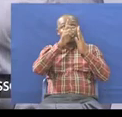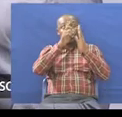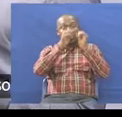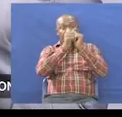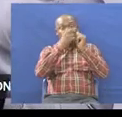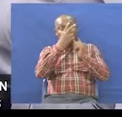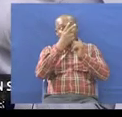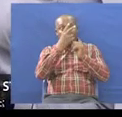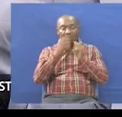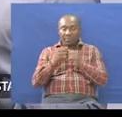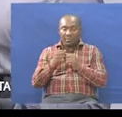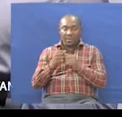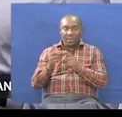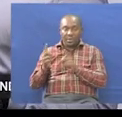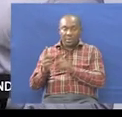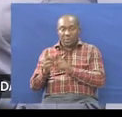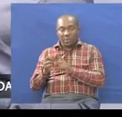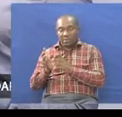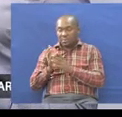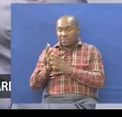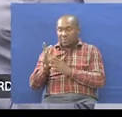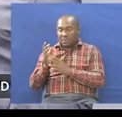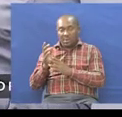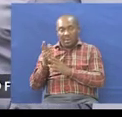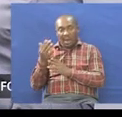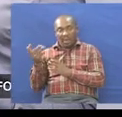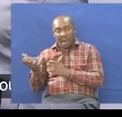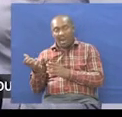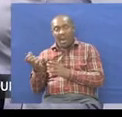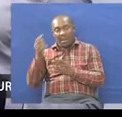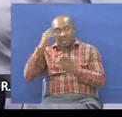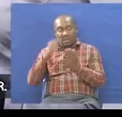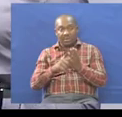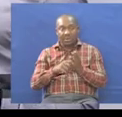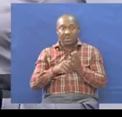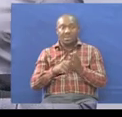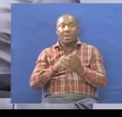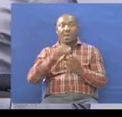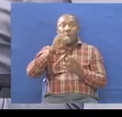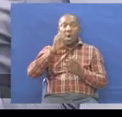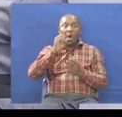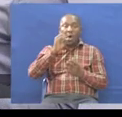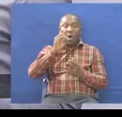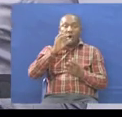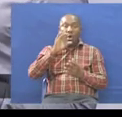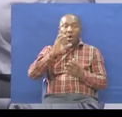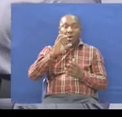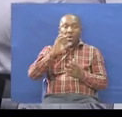it's o'clock. Now, for this case, the short arrow is at number 2, and the long arrow is at number